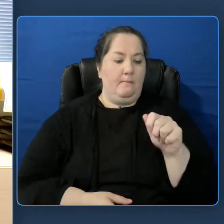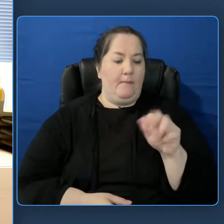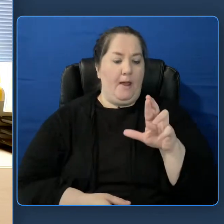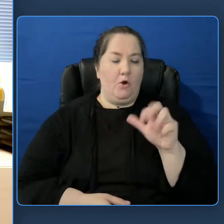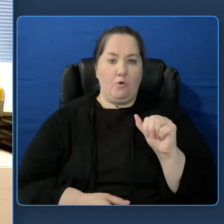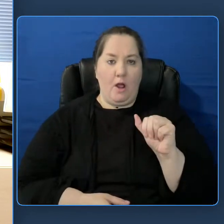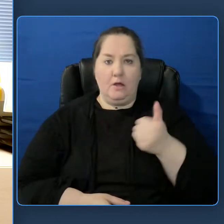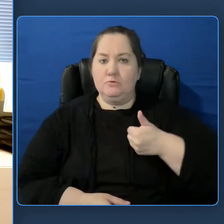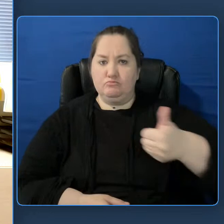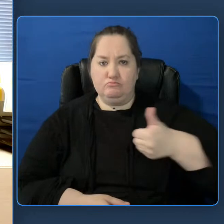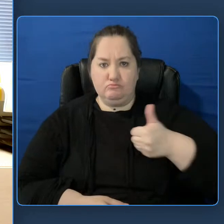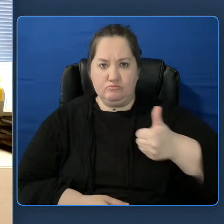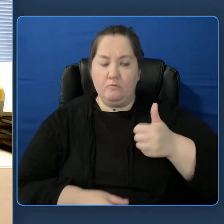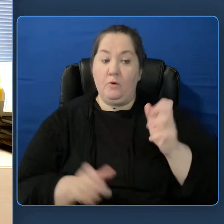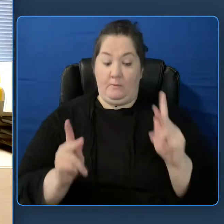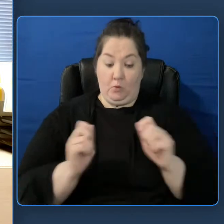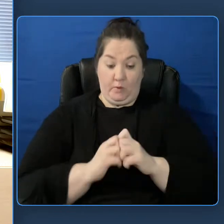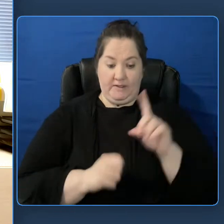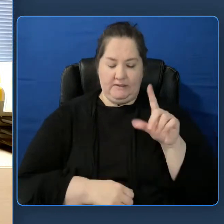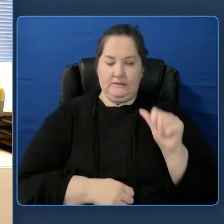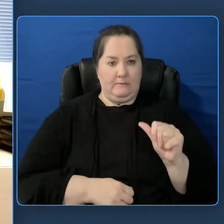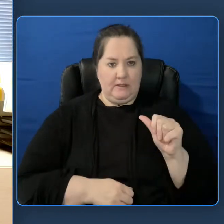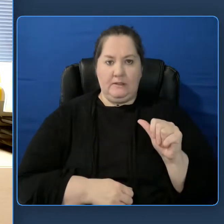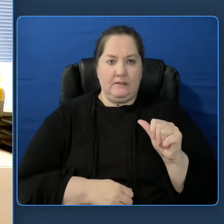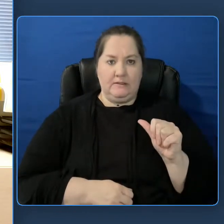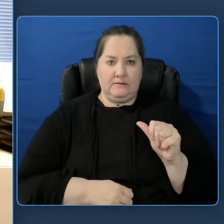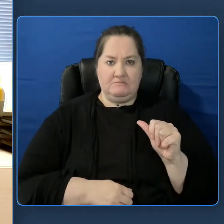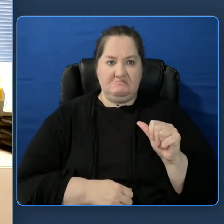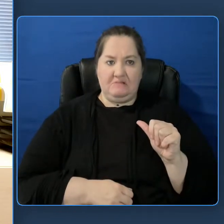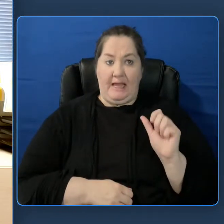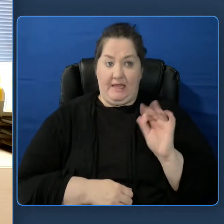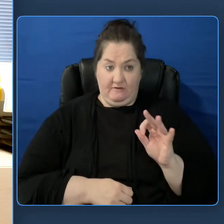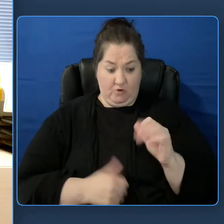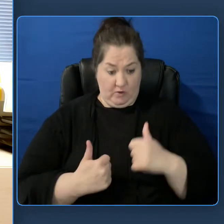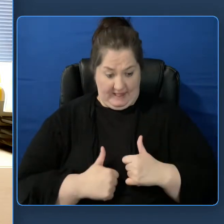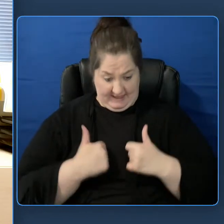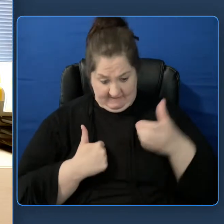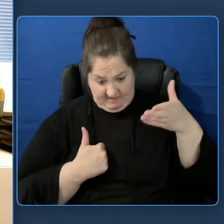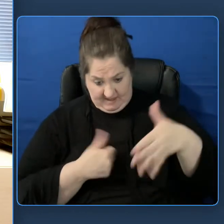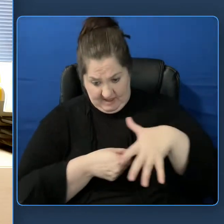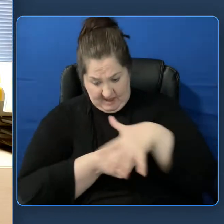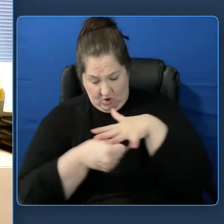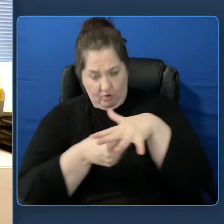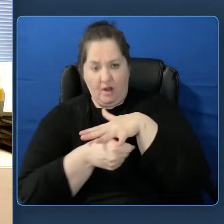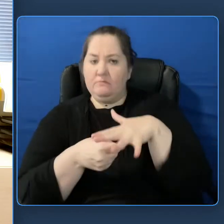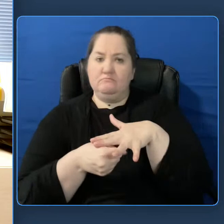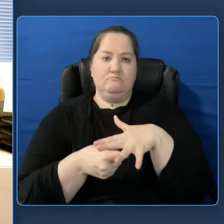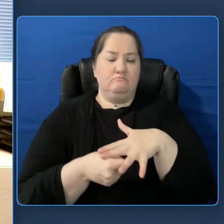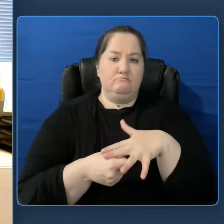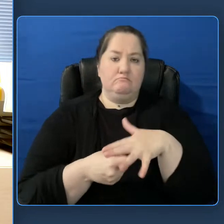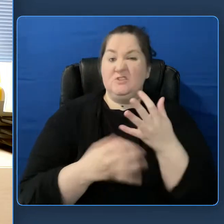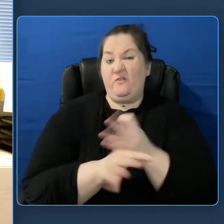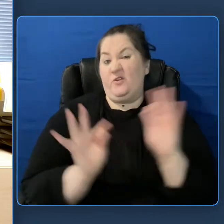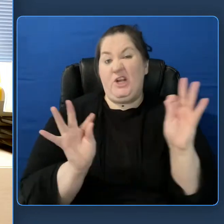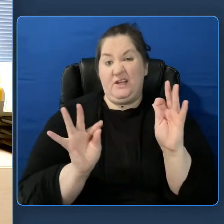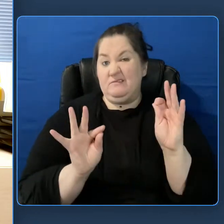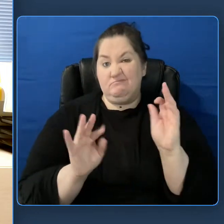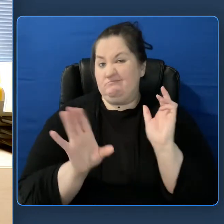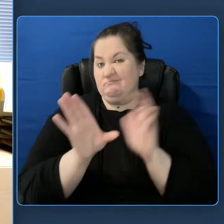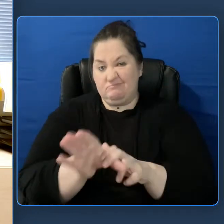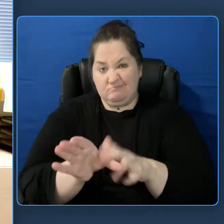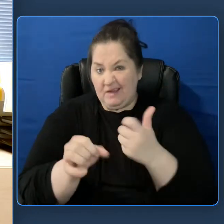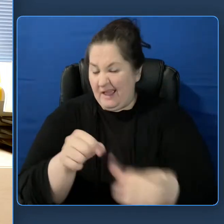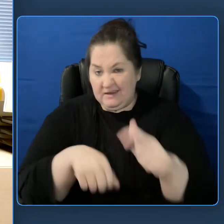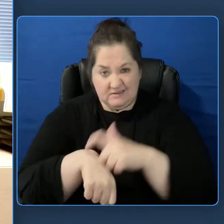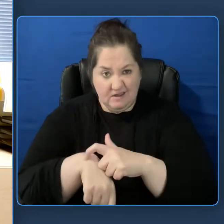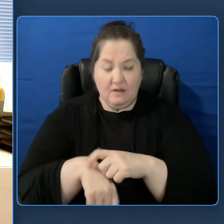paratransit for people with disabilities. It's actually, if you're a resident of that area, it's actually free. And